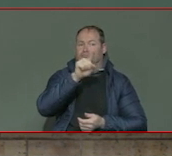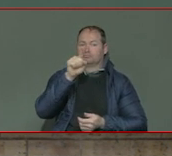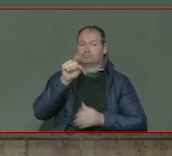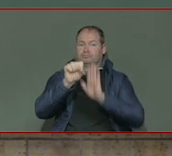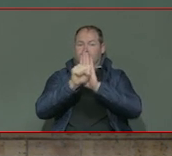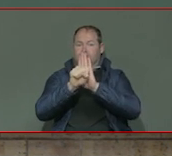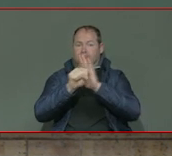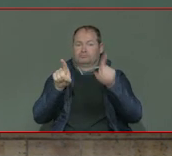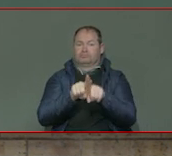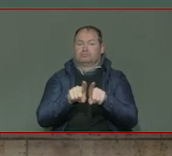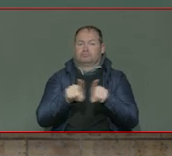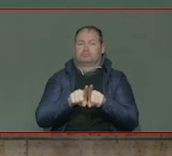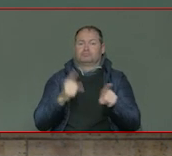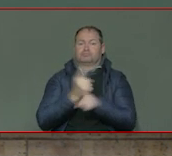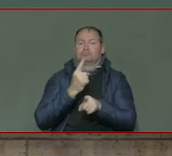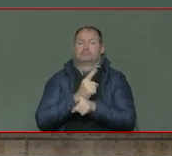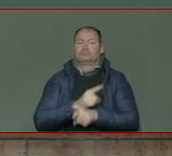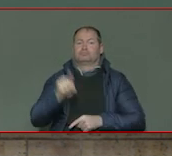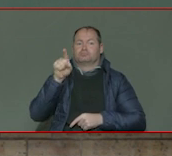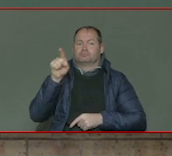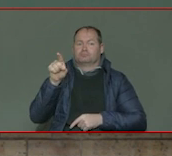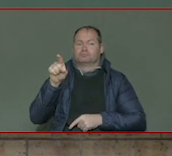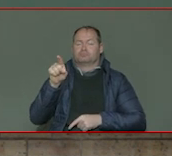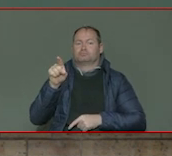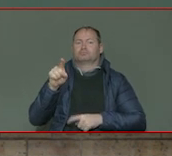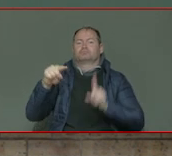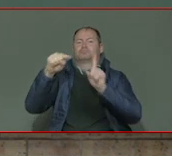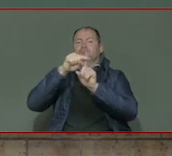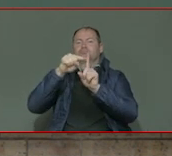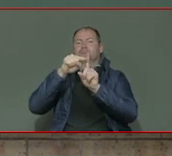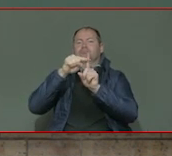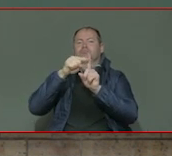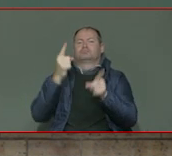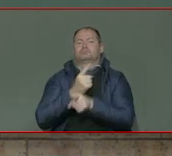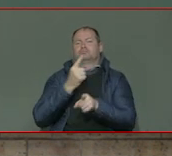sign. This one is always positive.